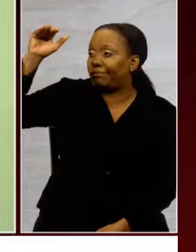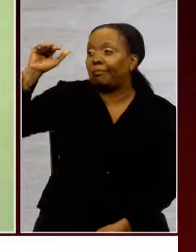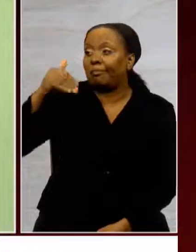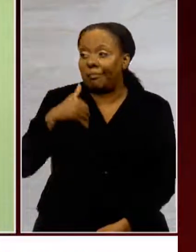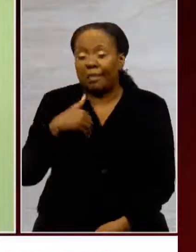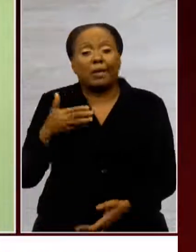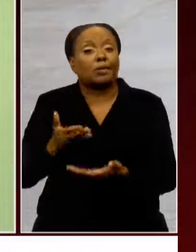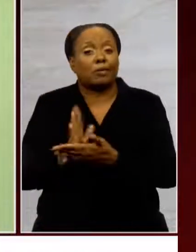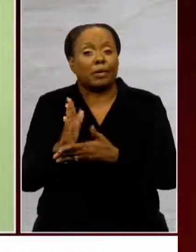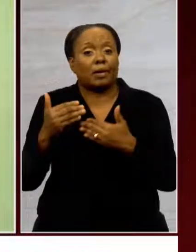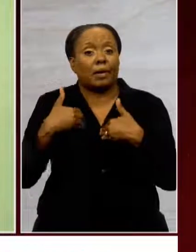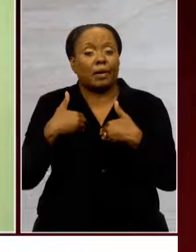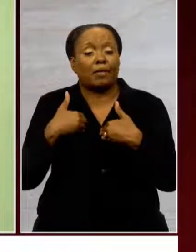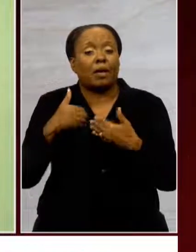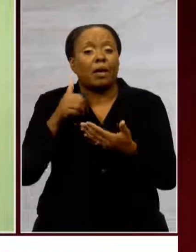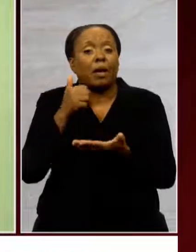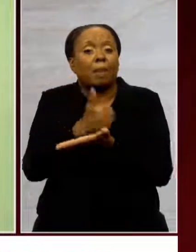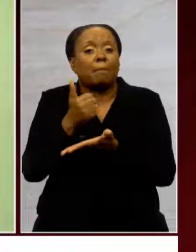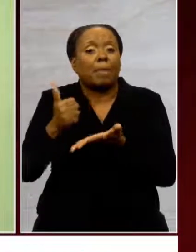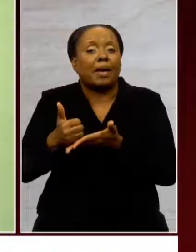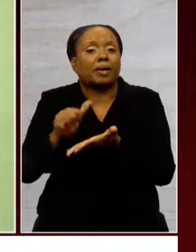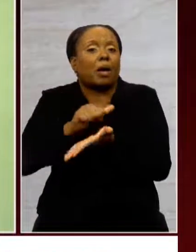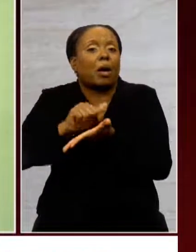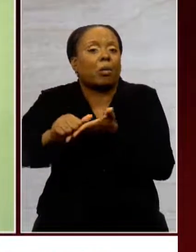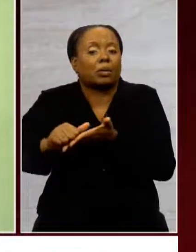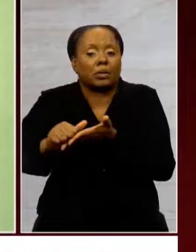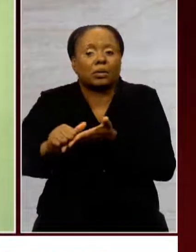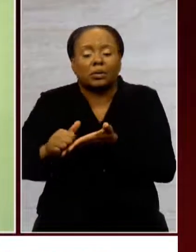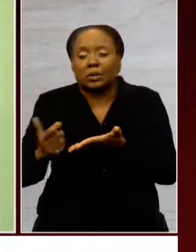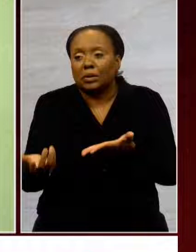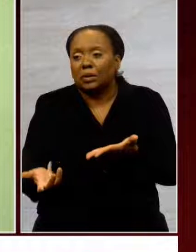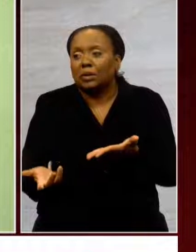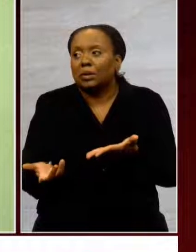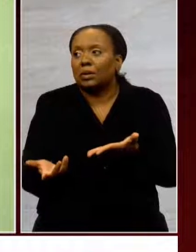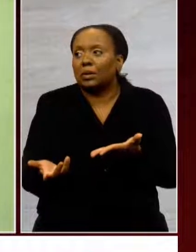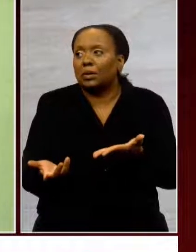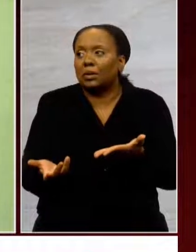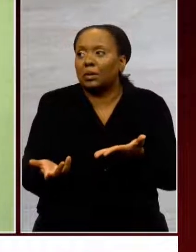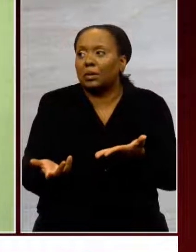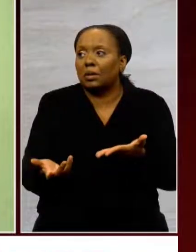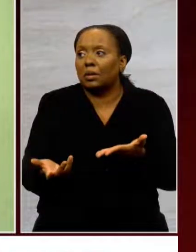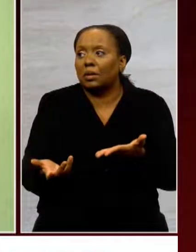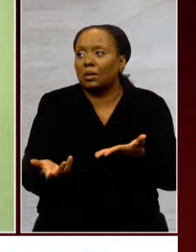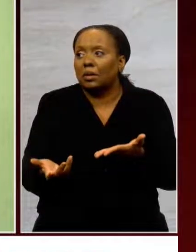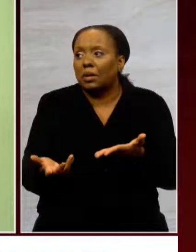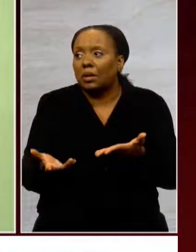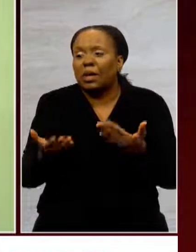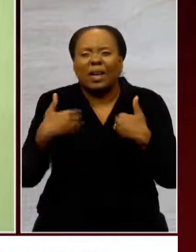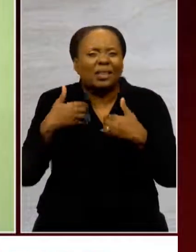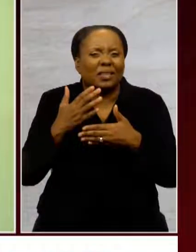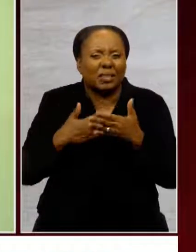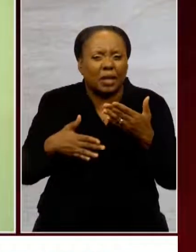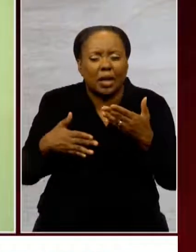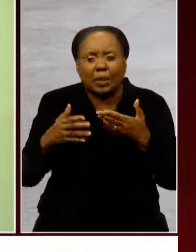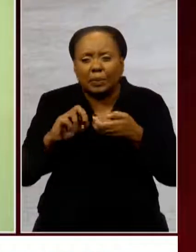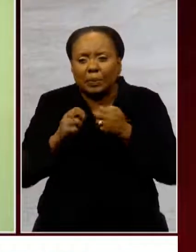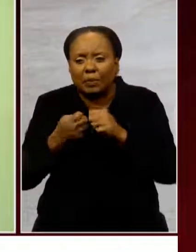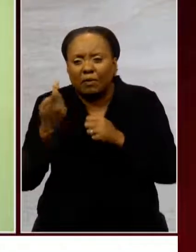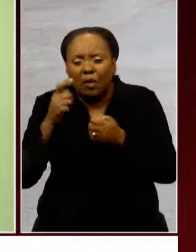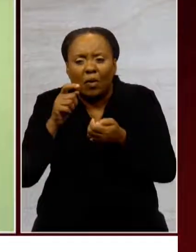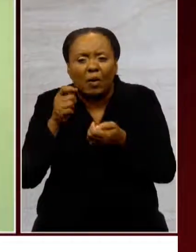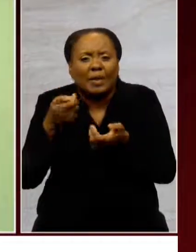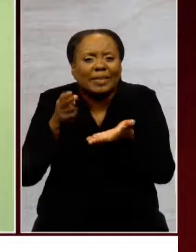do certain things on his own. And these are still bottlenecks. Obviously, he has more to issues in terms of signing. These are things that we don't realize that